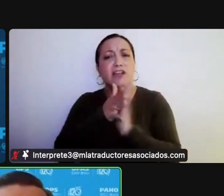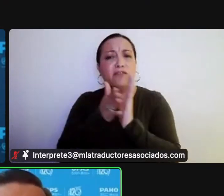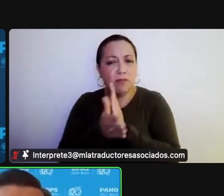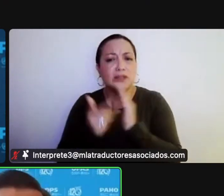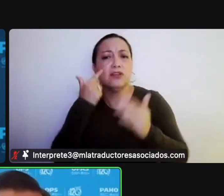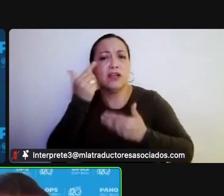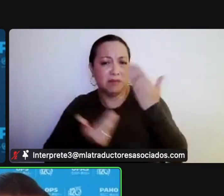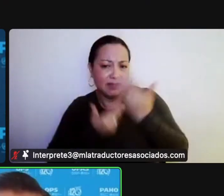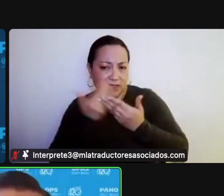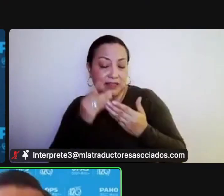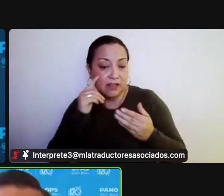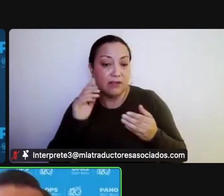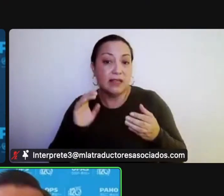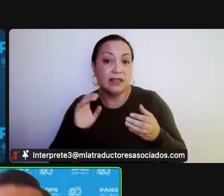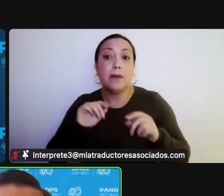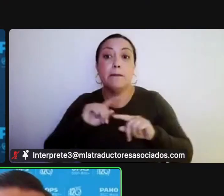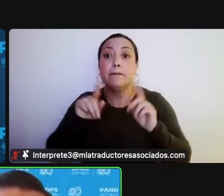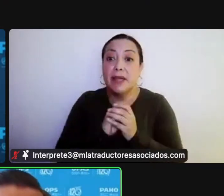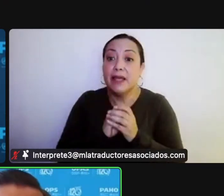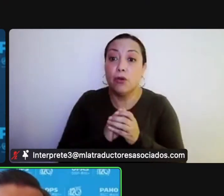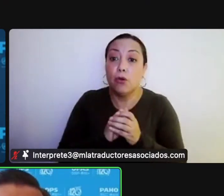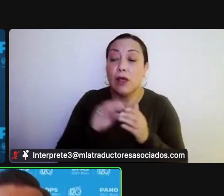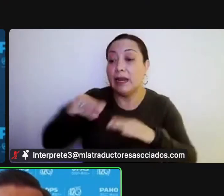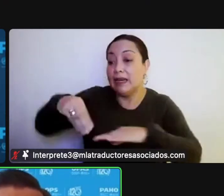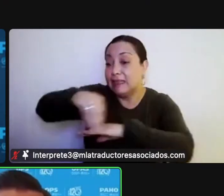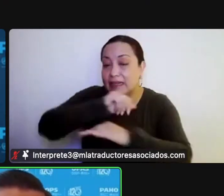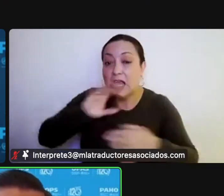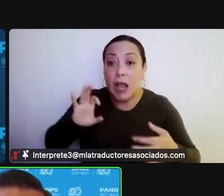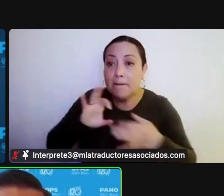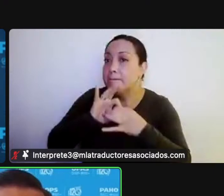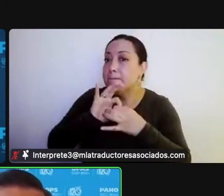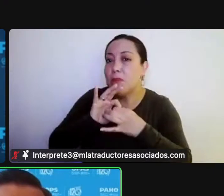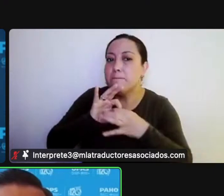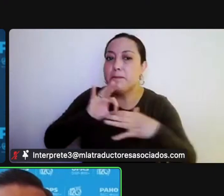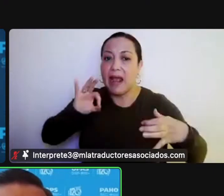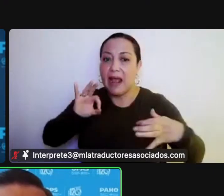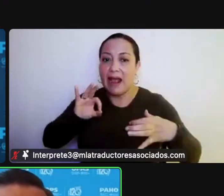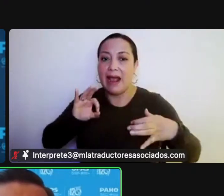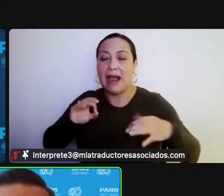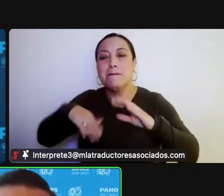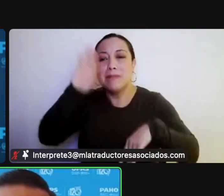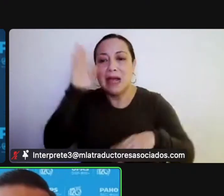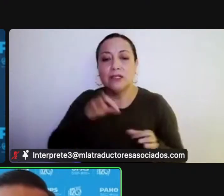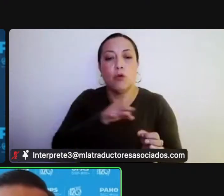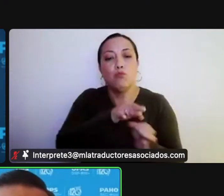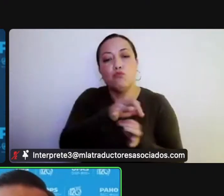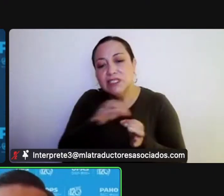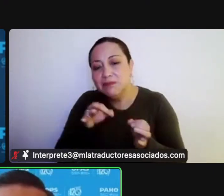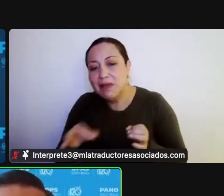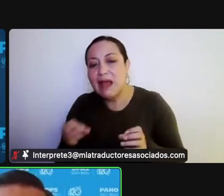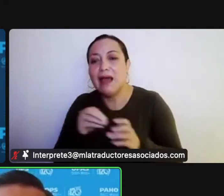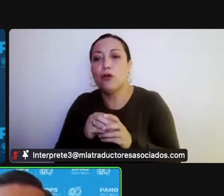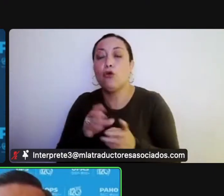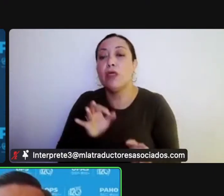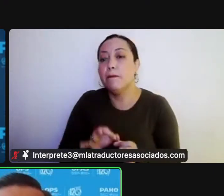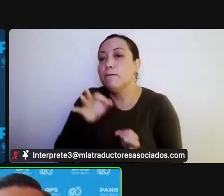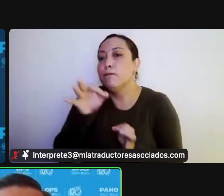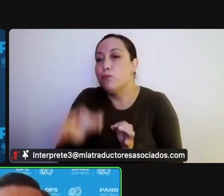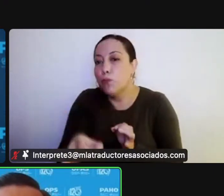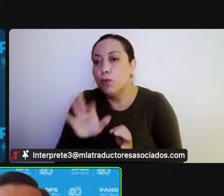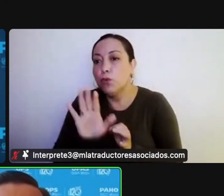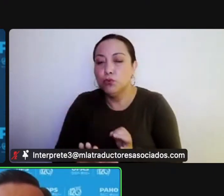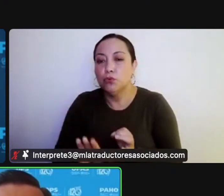those that have been disaggregated at territorial level, municipal,